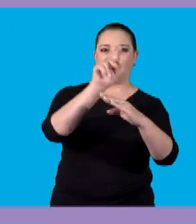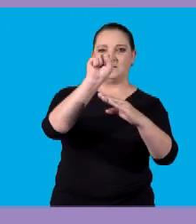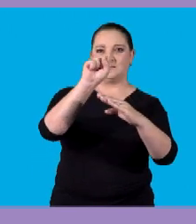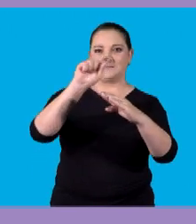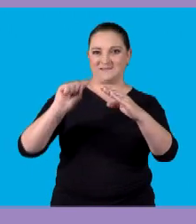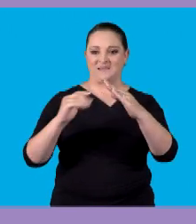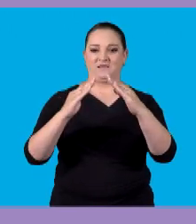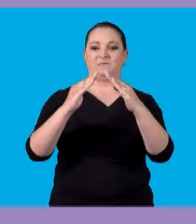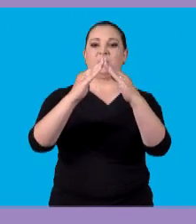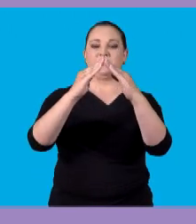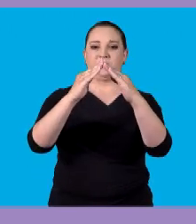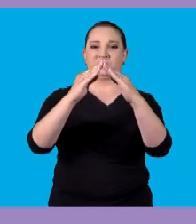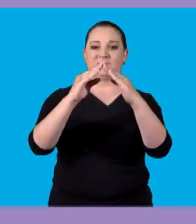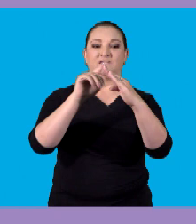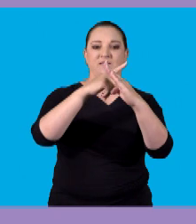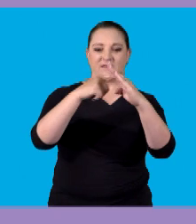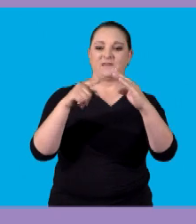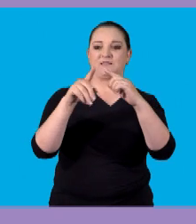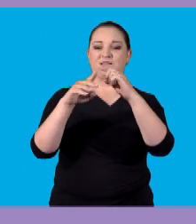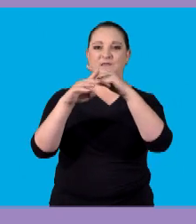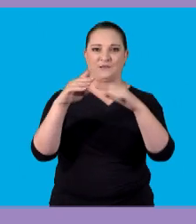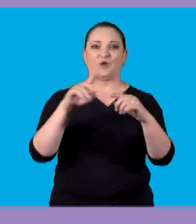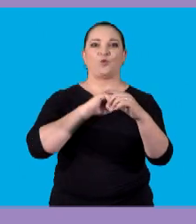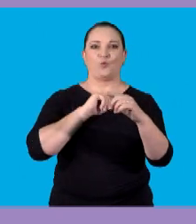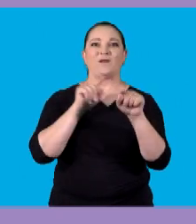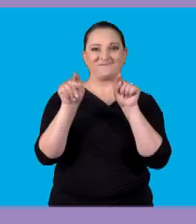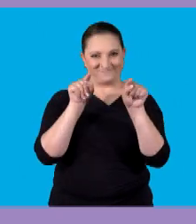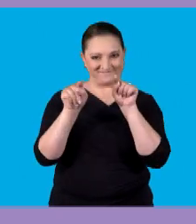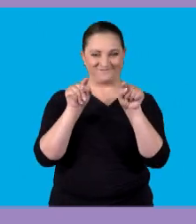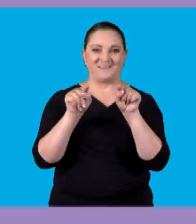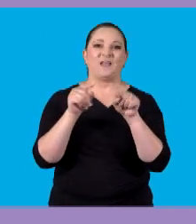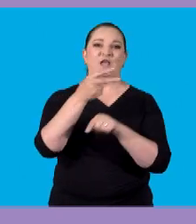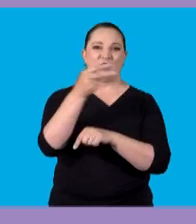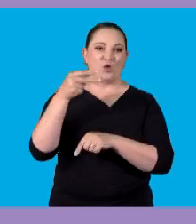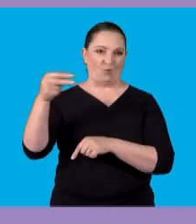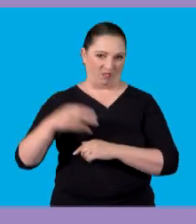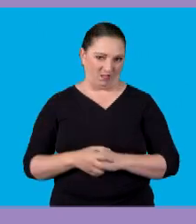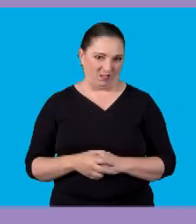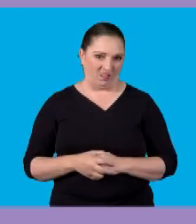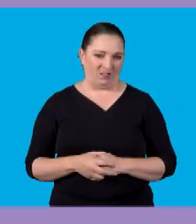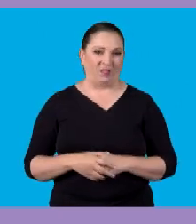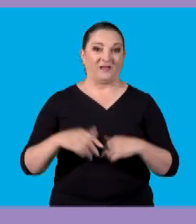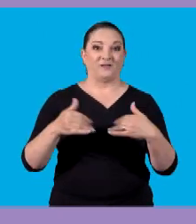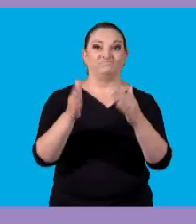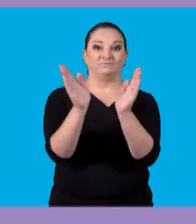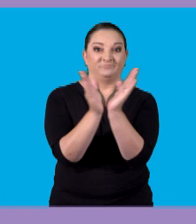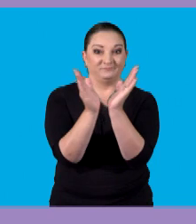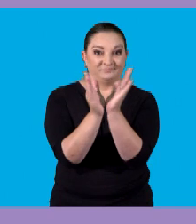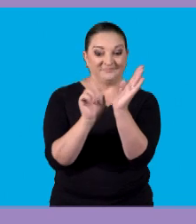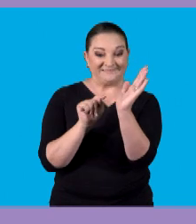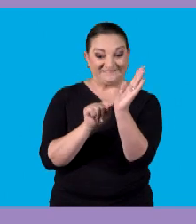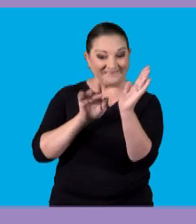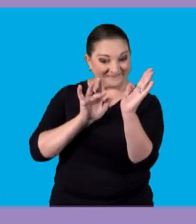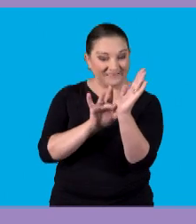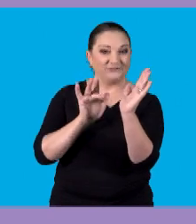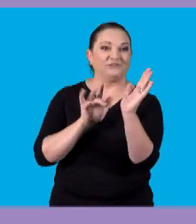they are adjacent to each other and they are also equal to each other. We also have